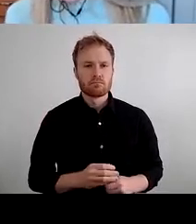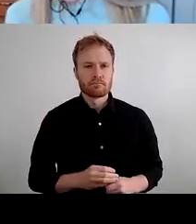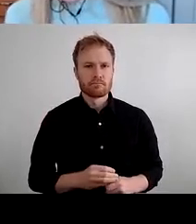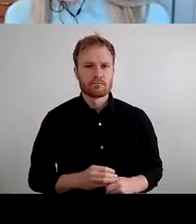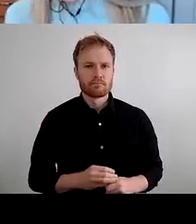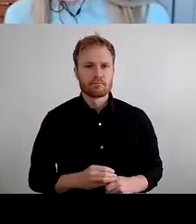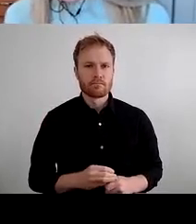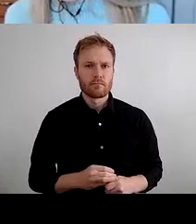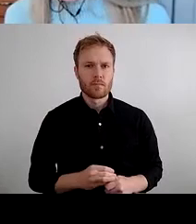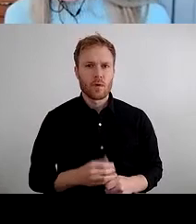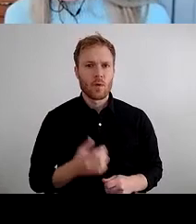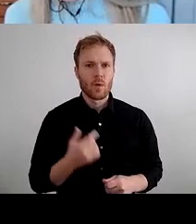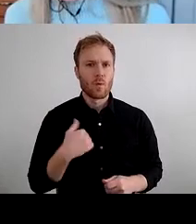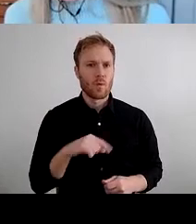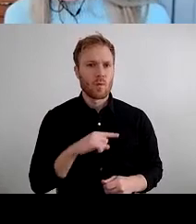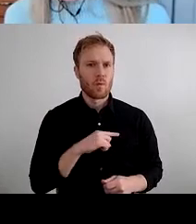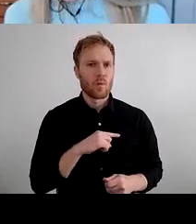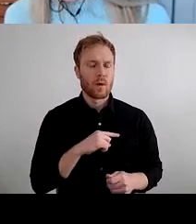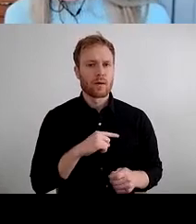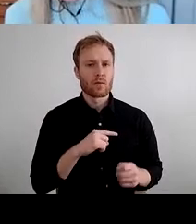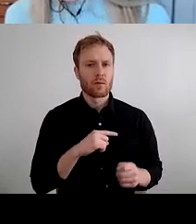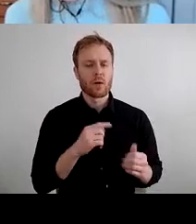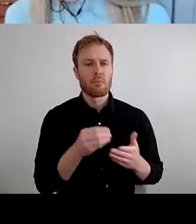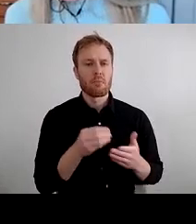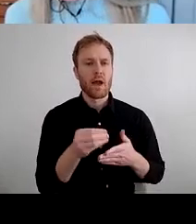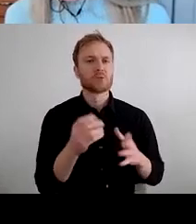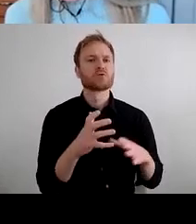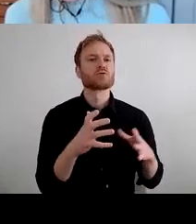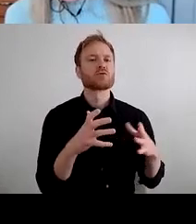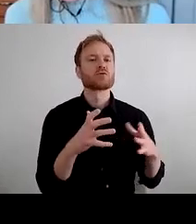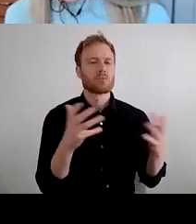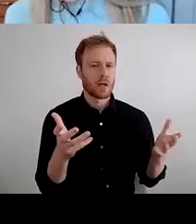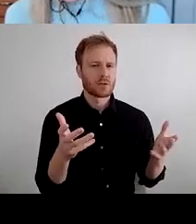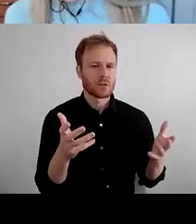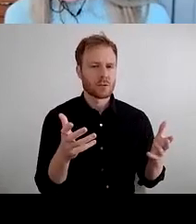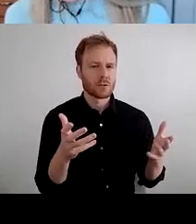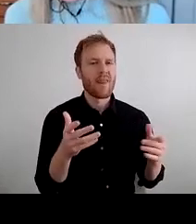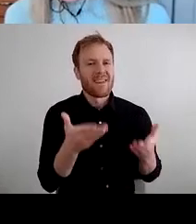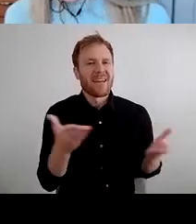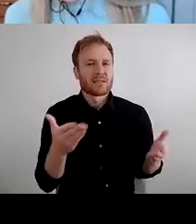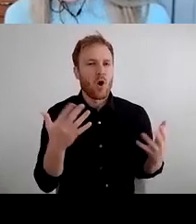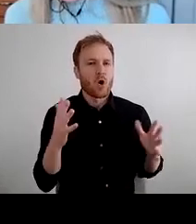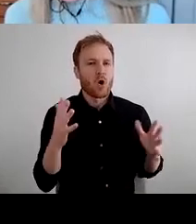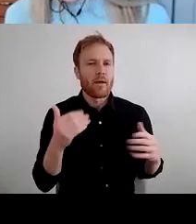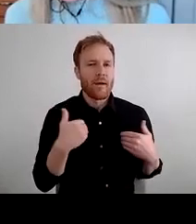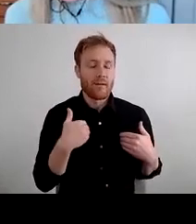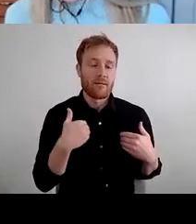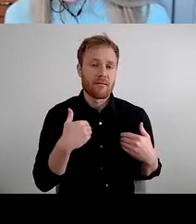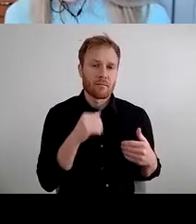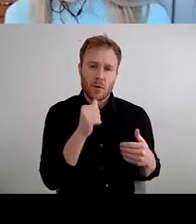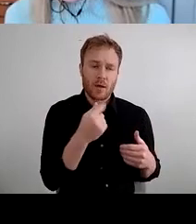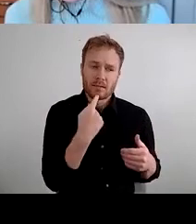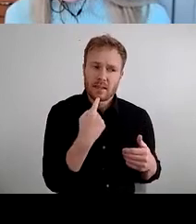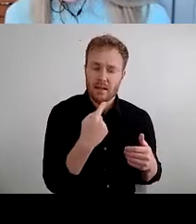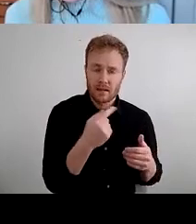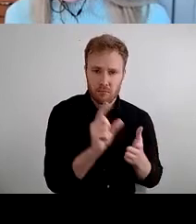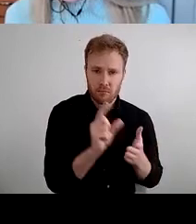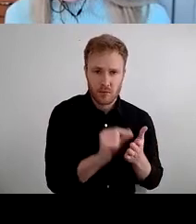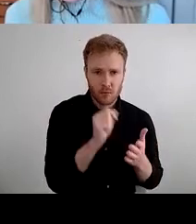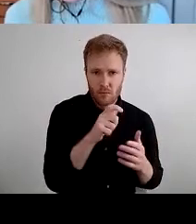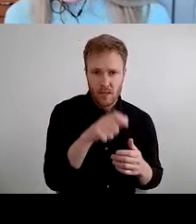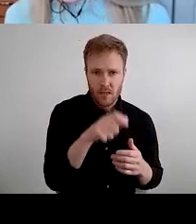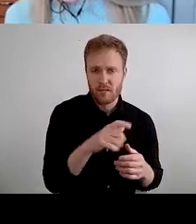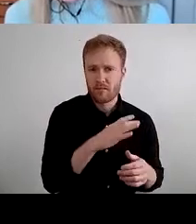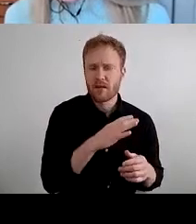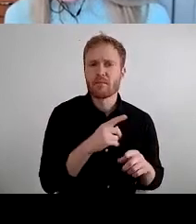overdoing things that we already have. No, not to say that this printer isn't needed. That's fine. But just some of the utilities that were